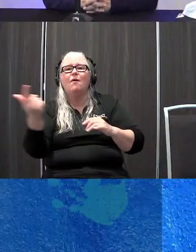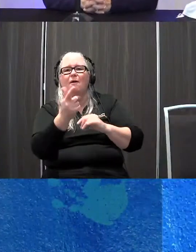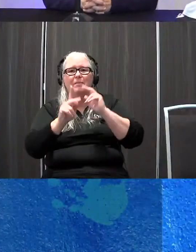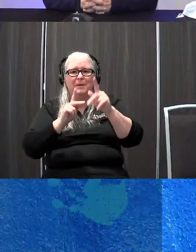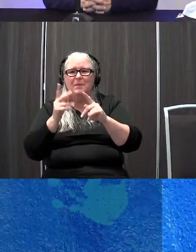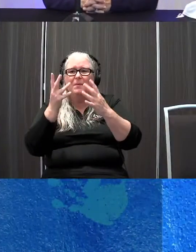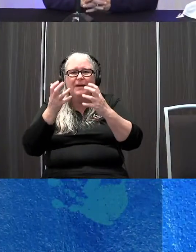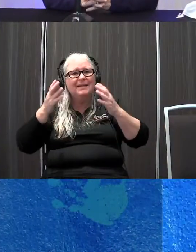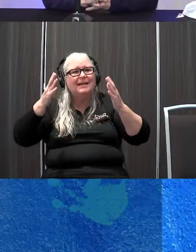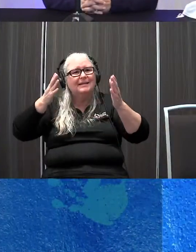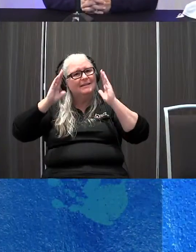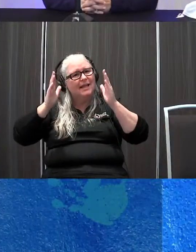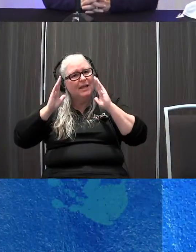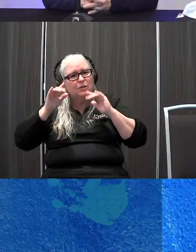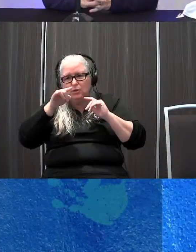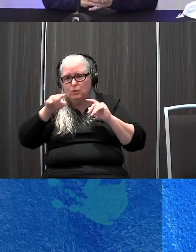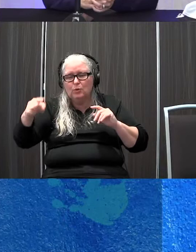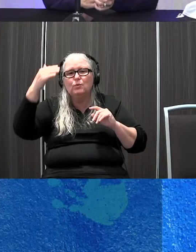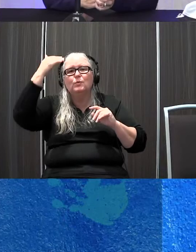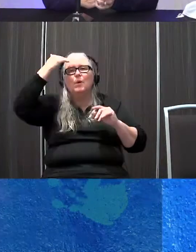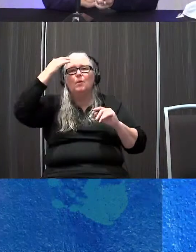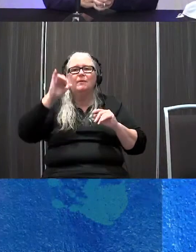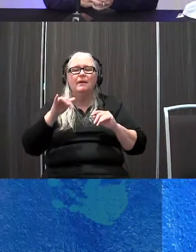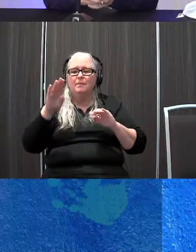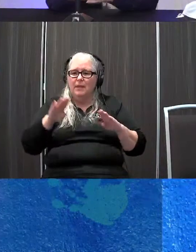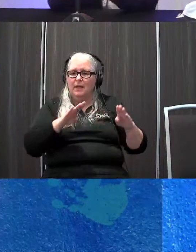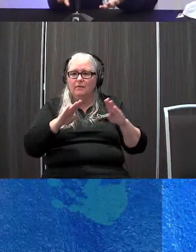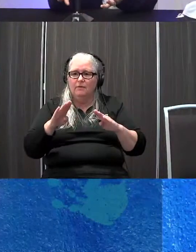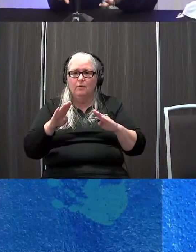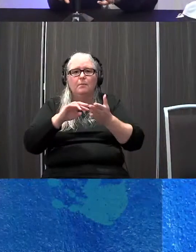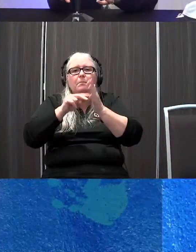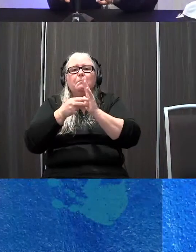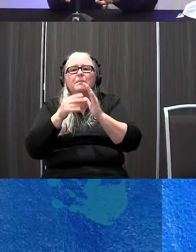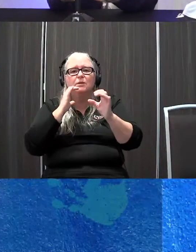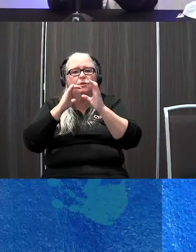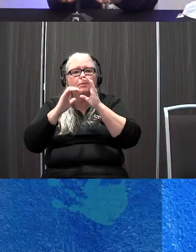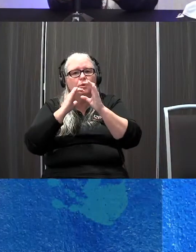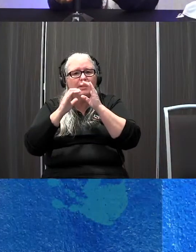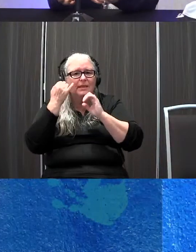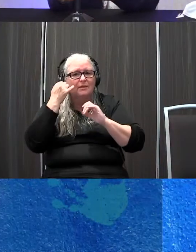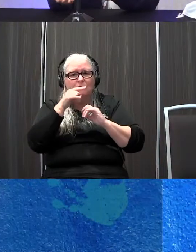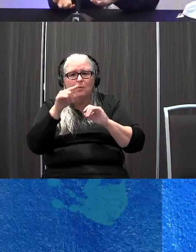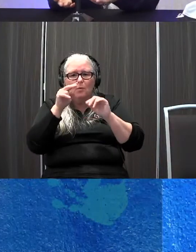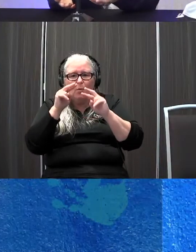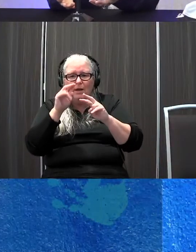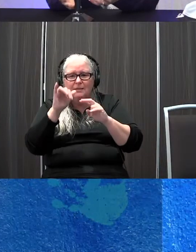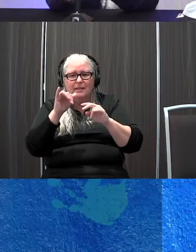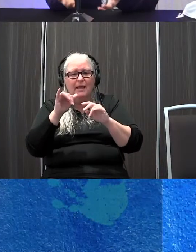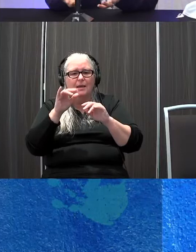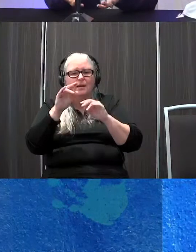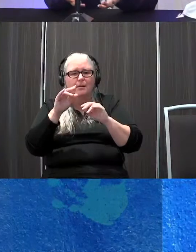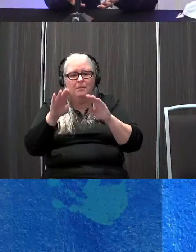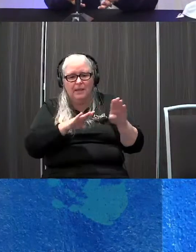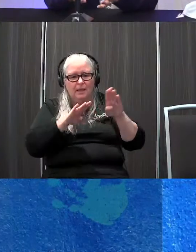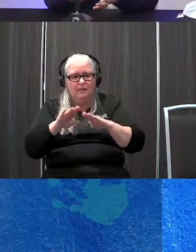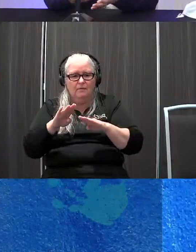from other people. You will know that behavior is communicating for attention if you sort of watch this behavior and the behavior is sort of saying, look at me, see me